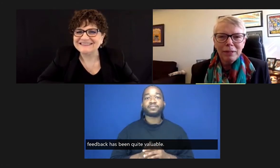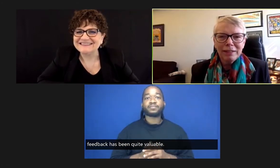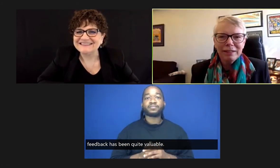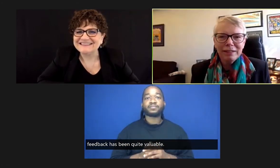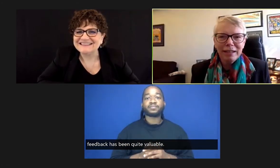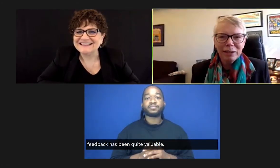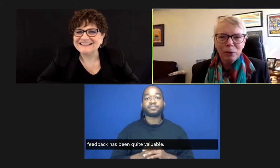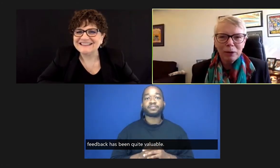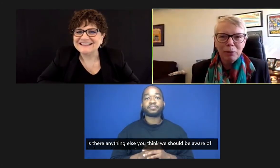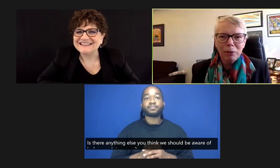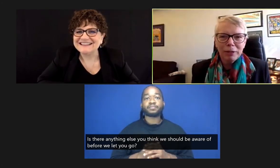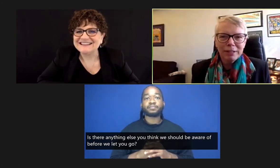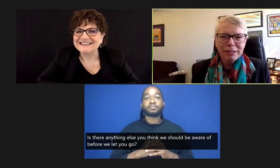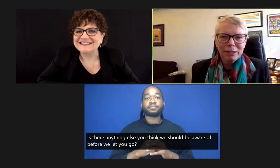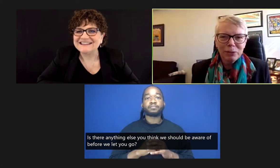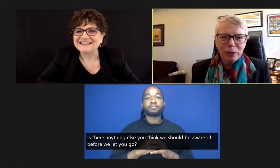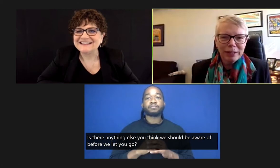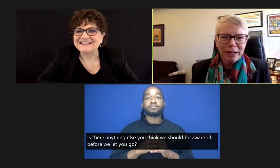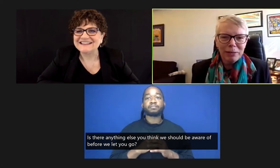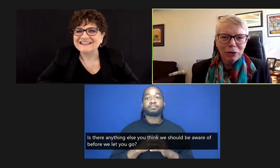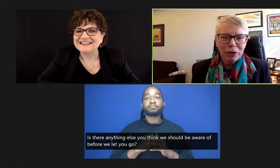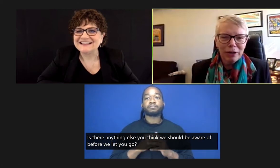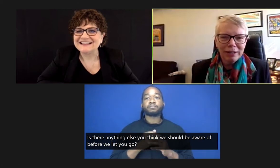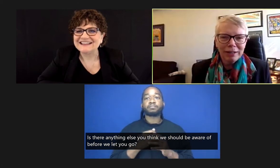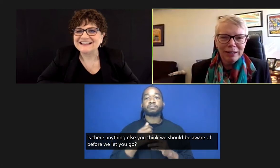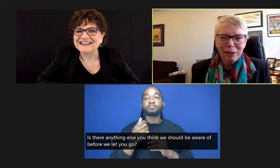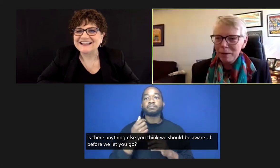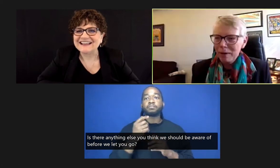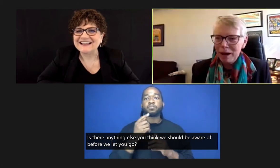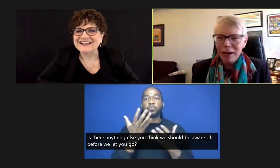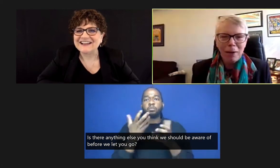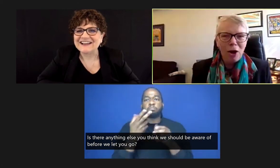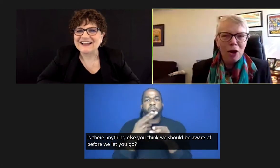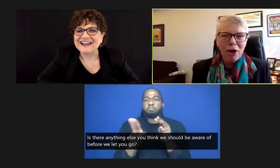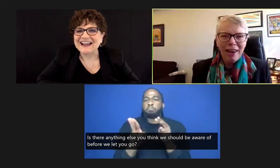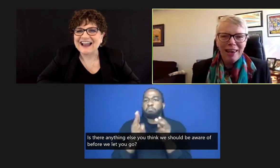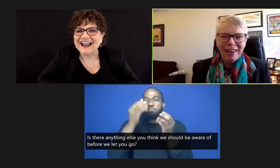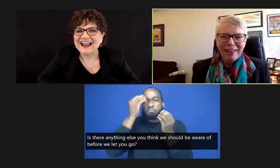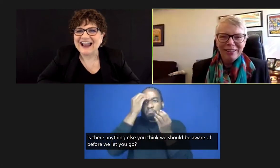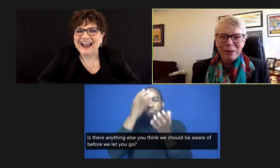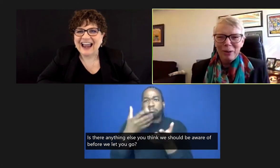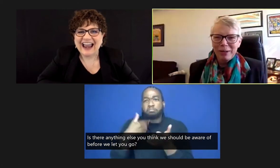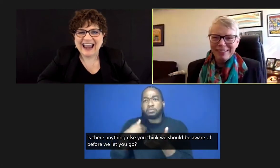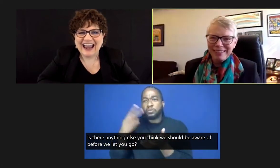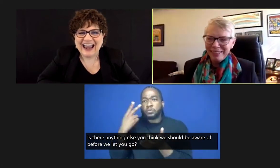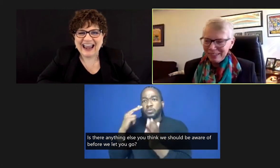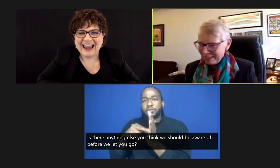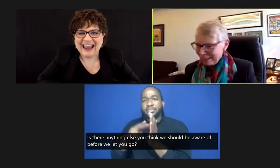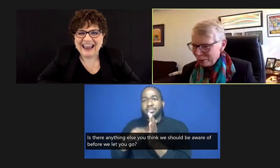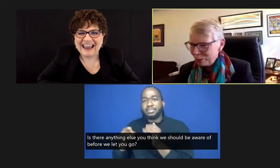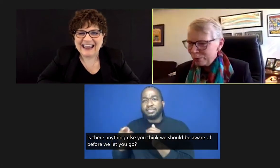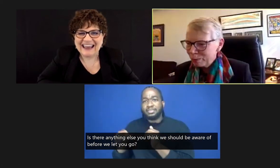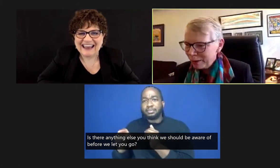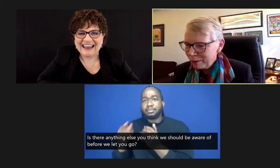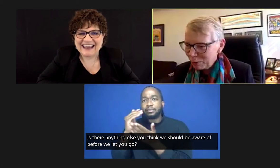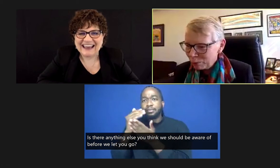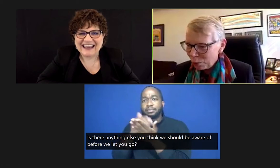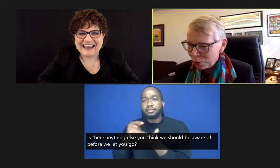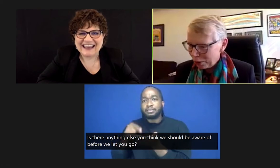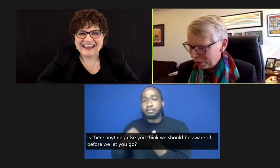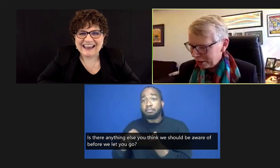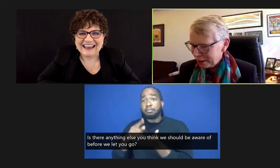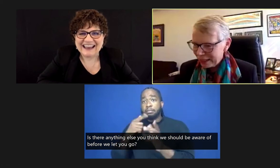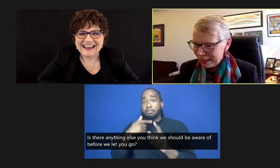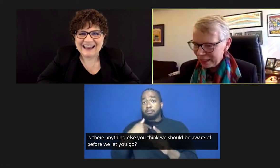Let me take a quick moment to see what name we're on. I'm R, so I want to see who's being the